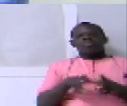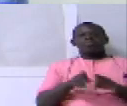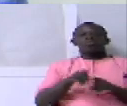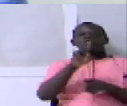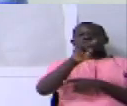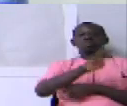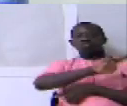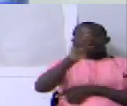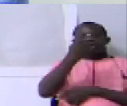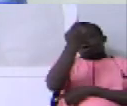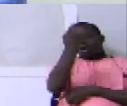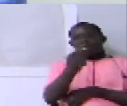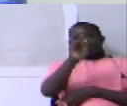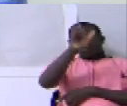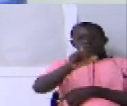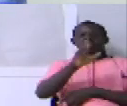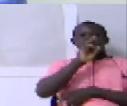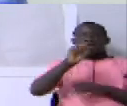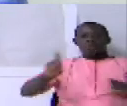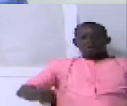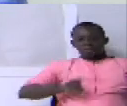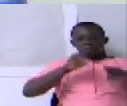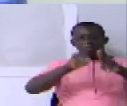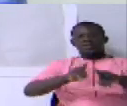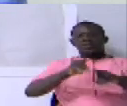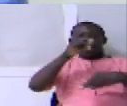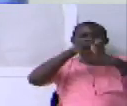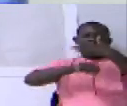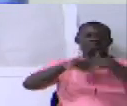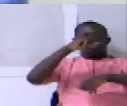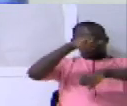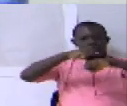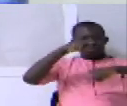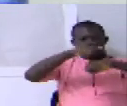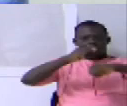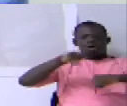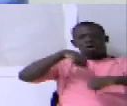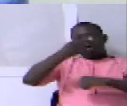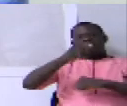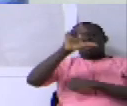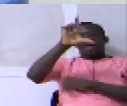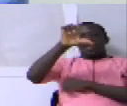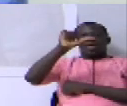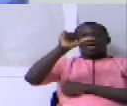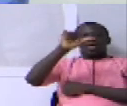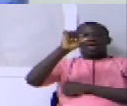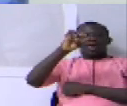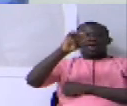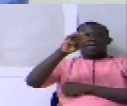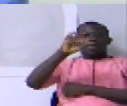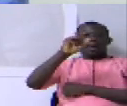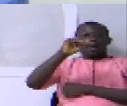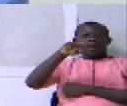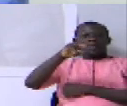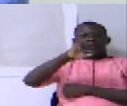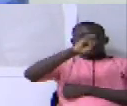one involved in the torture of Laminja and Soriba Konde.